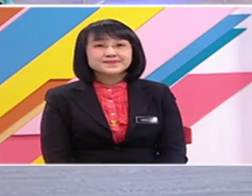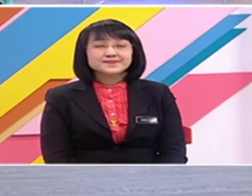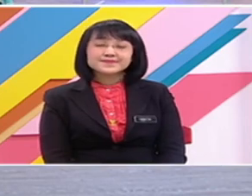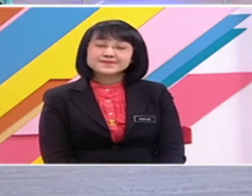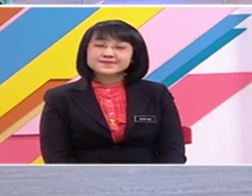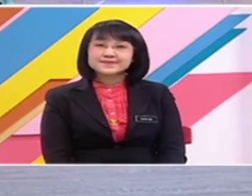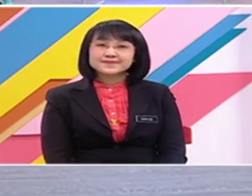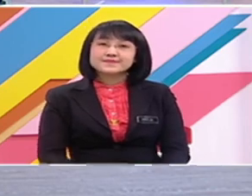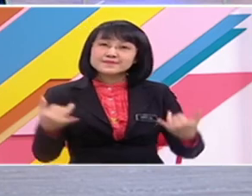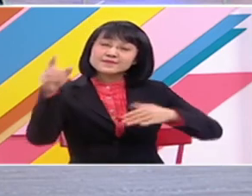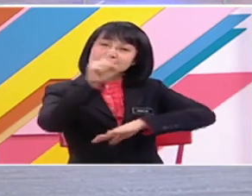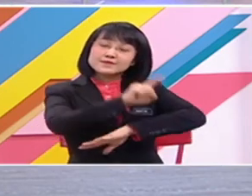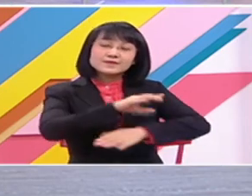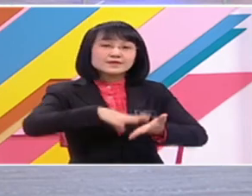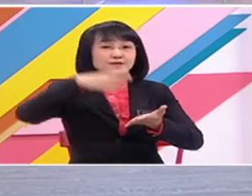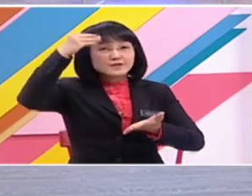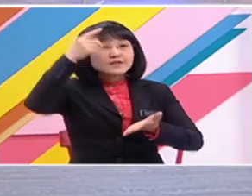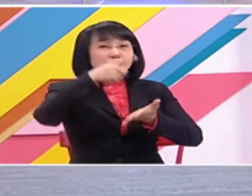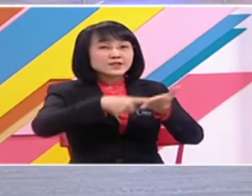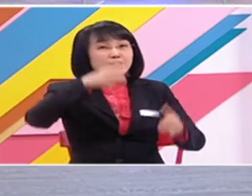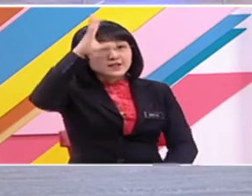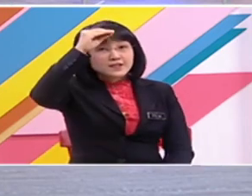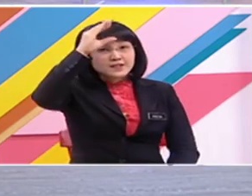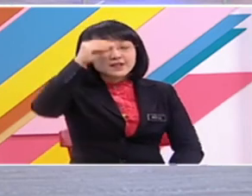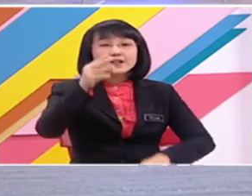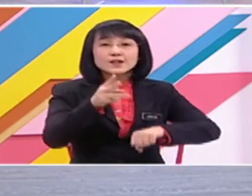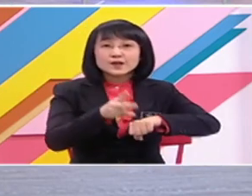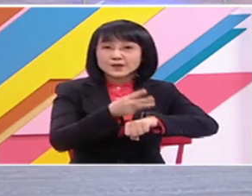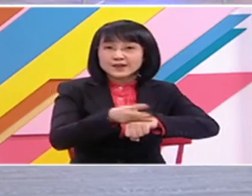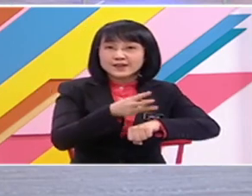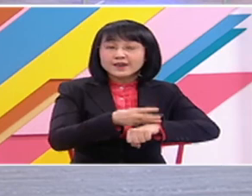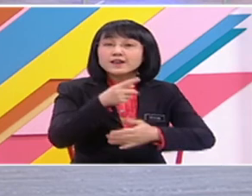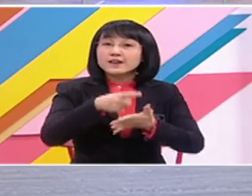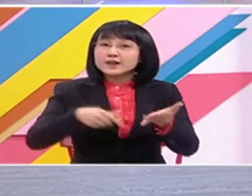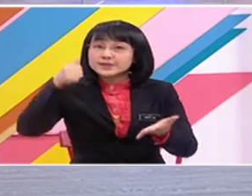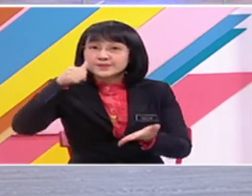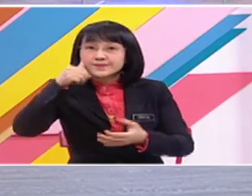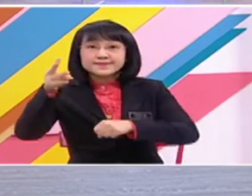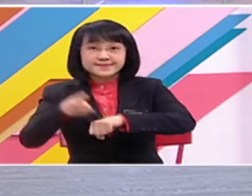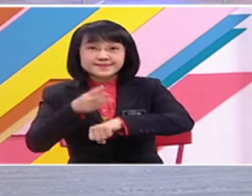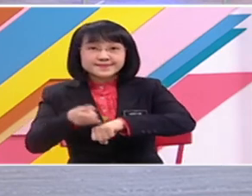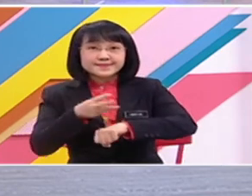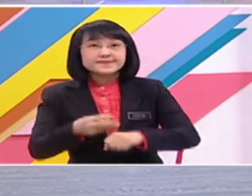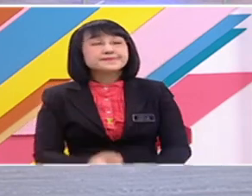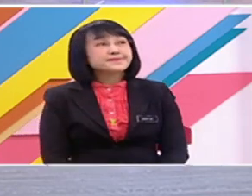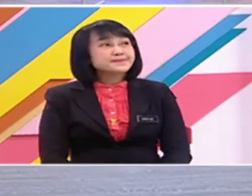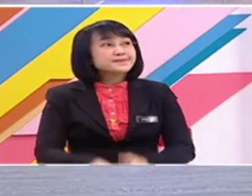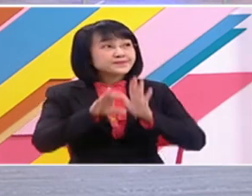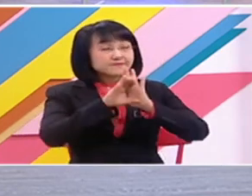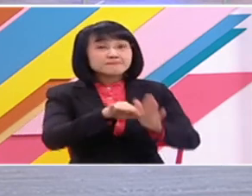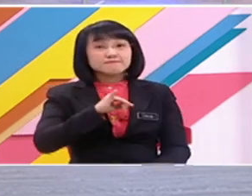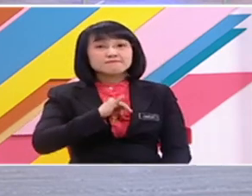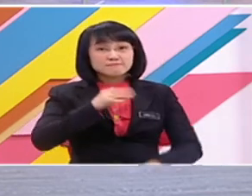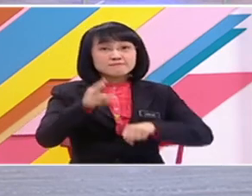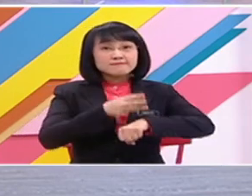just now we've learned about what boys wear and also what girls wear, right, teacher? So for example as well, I'm also wearing a trousers,